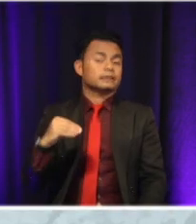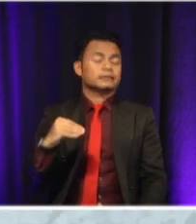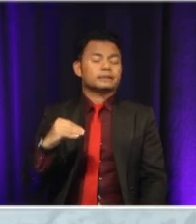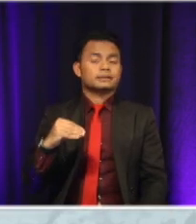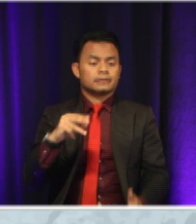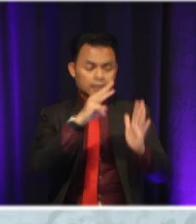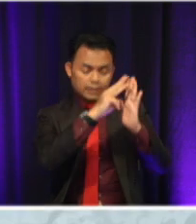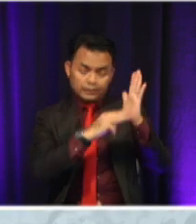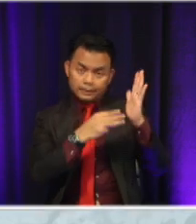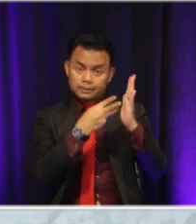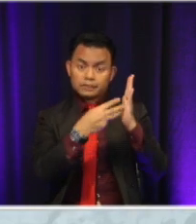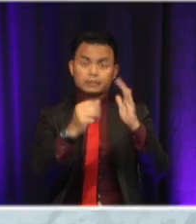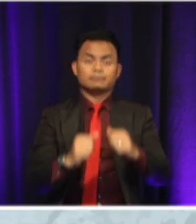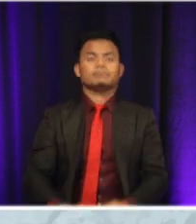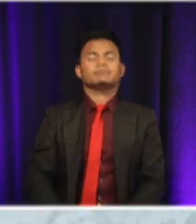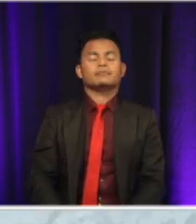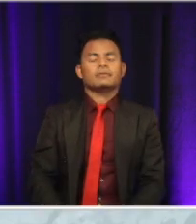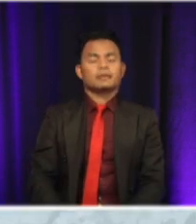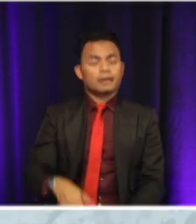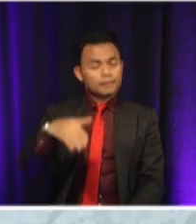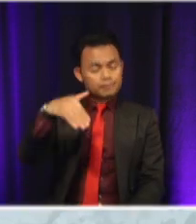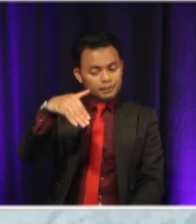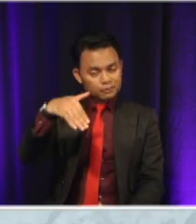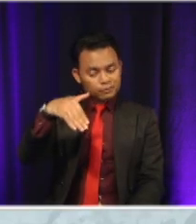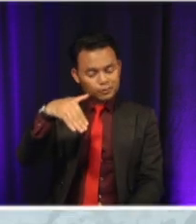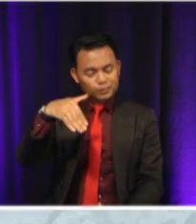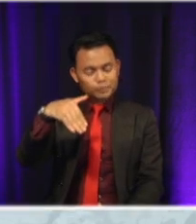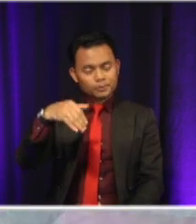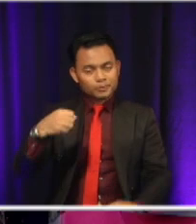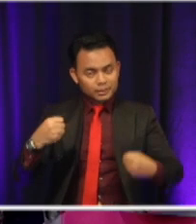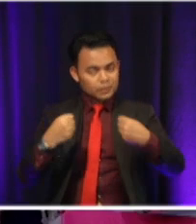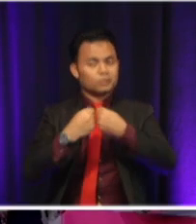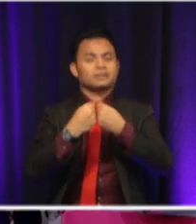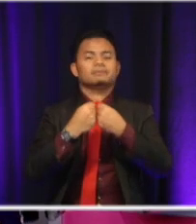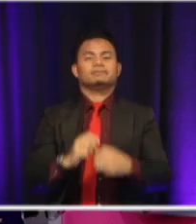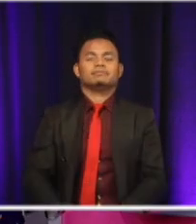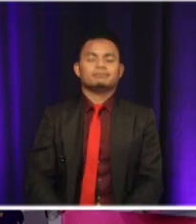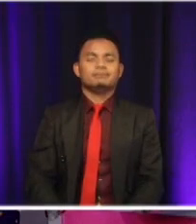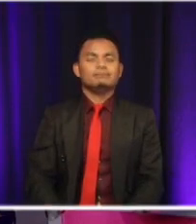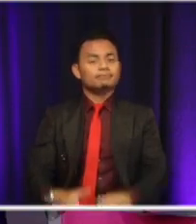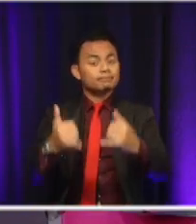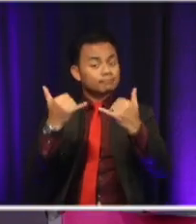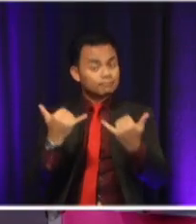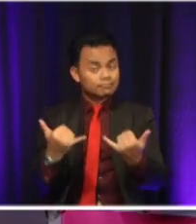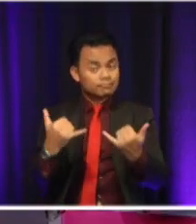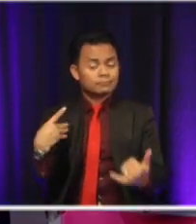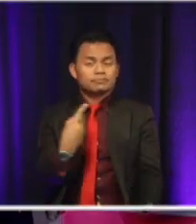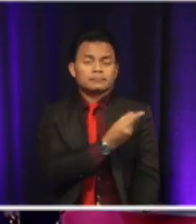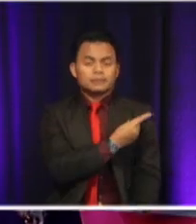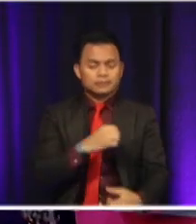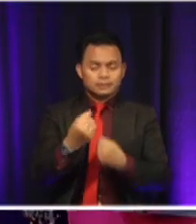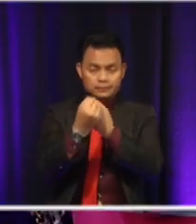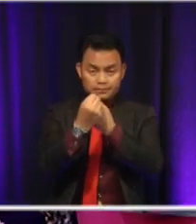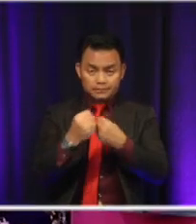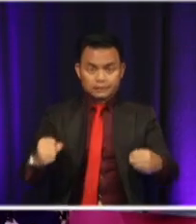10 poems. That's before the battle begins, right? Now, as we prepare to go into